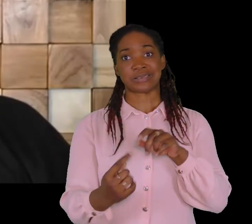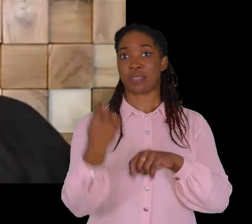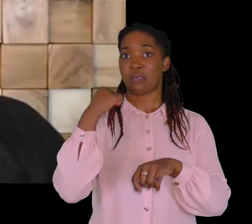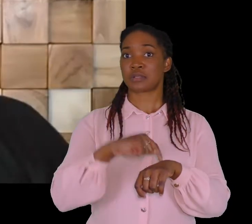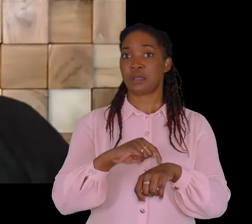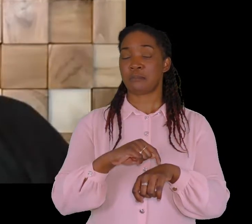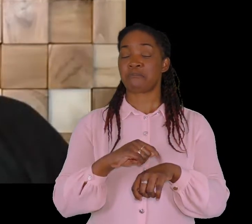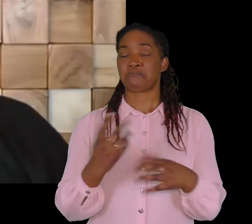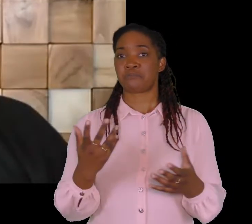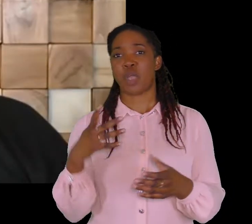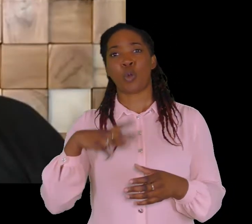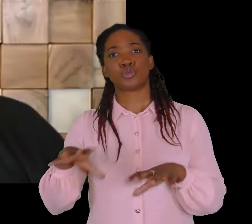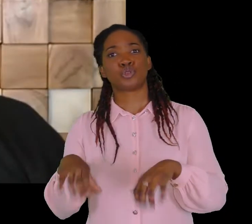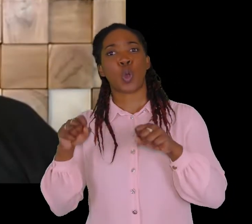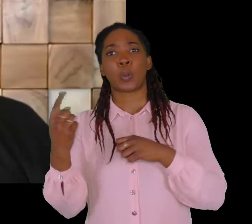Shaheen.